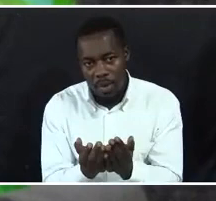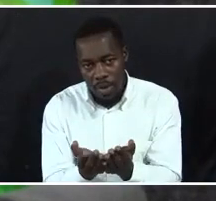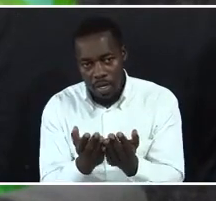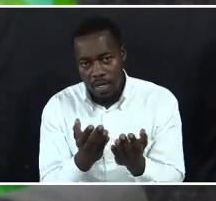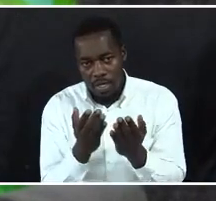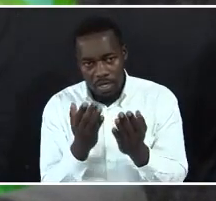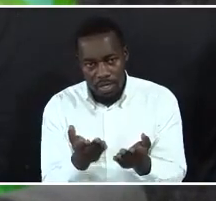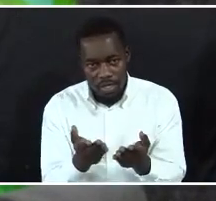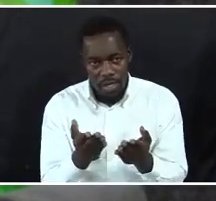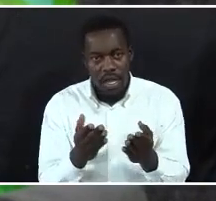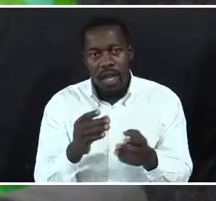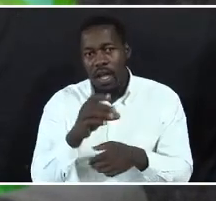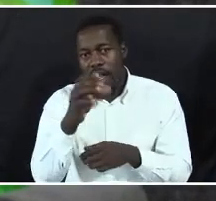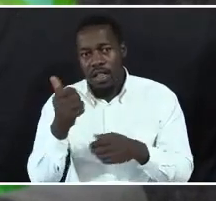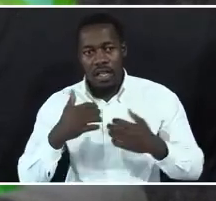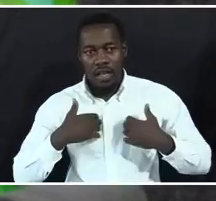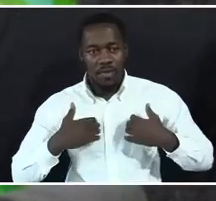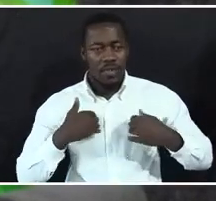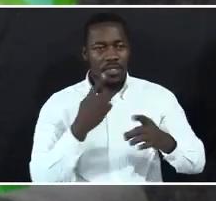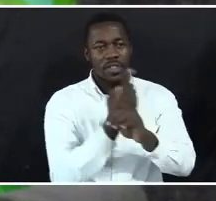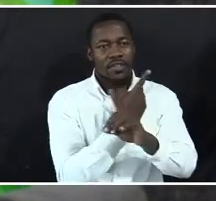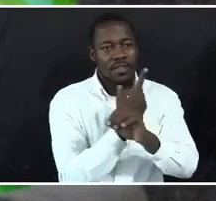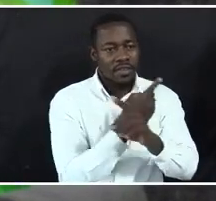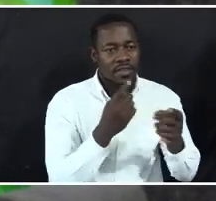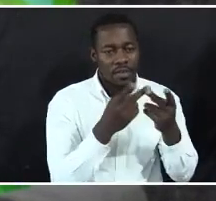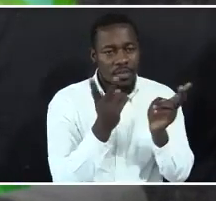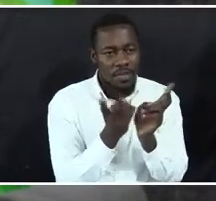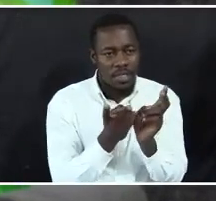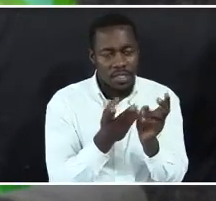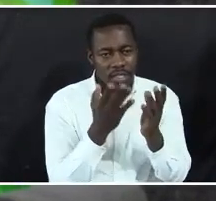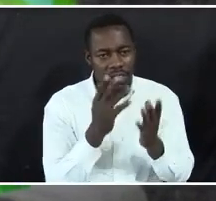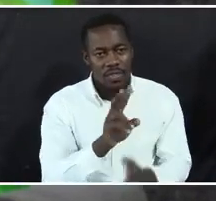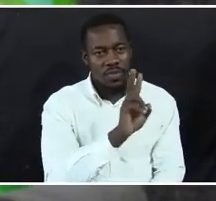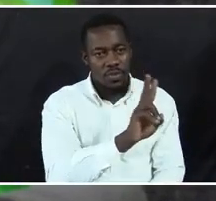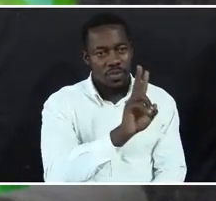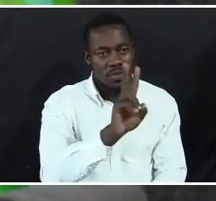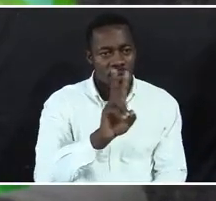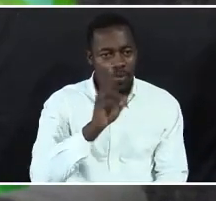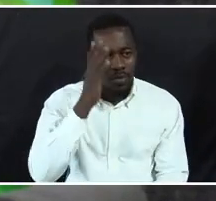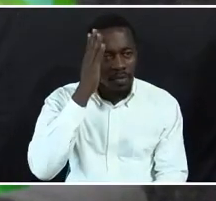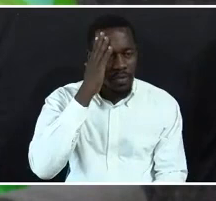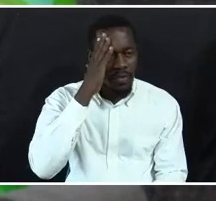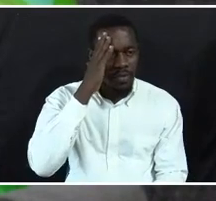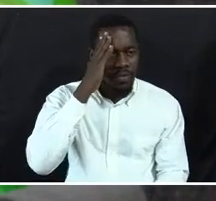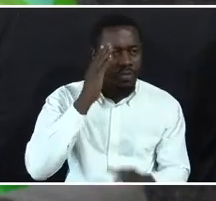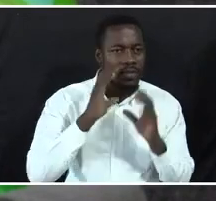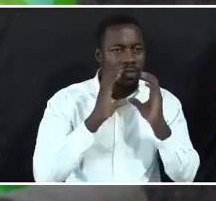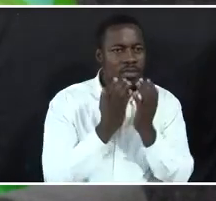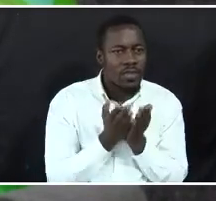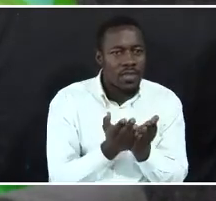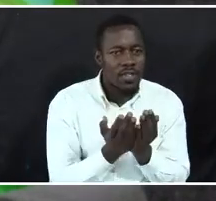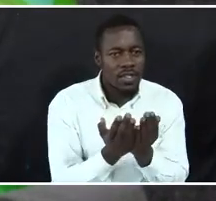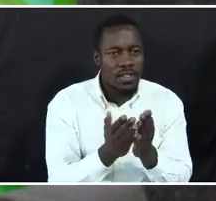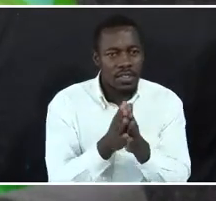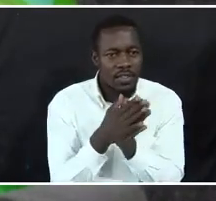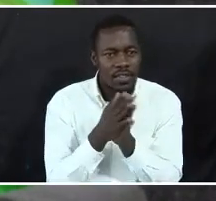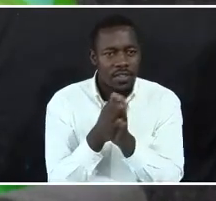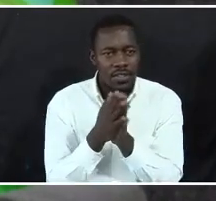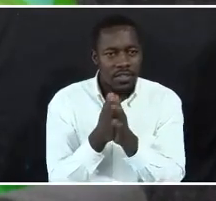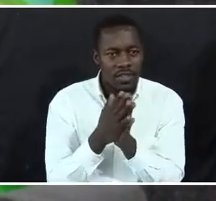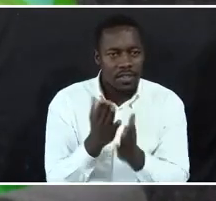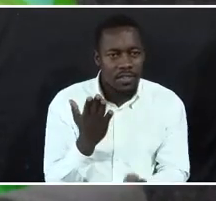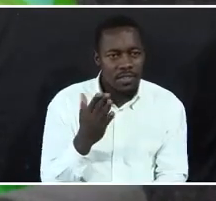the forest and entered the ark two by two. In the book of Genesis